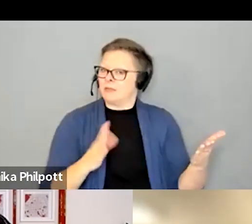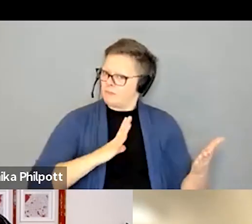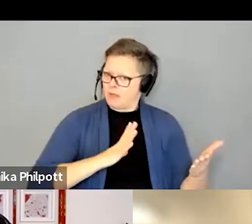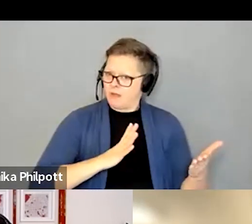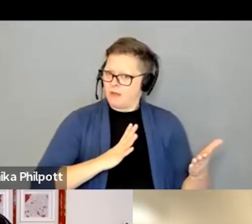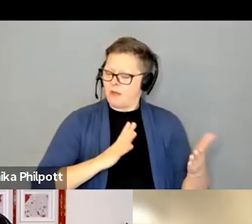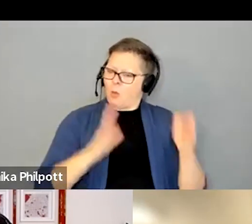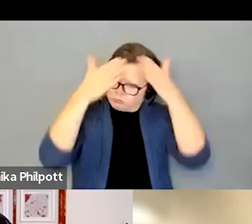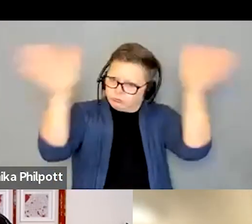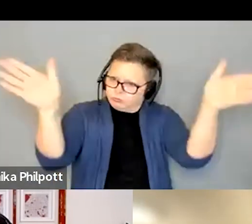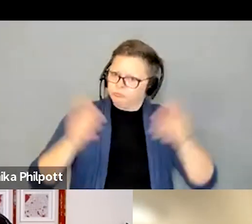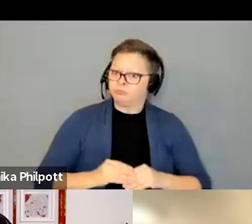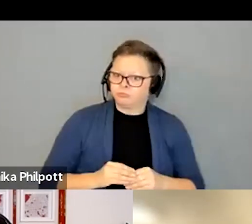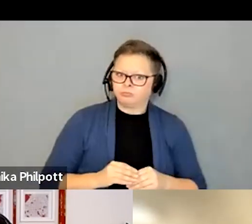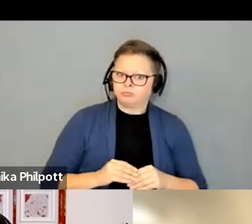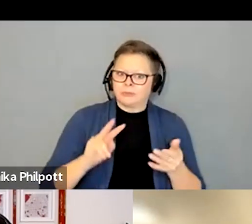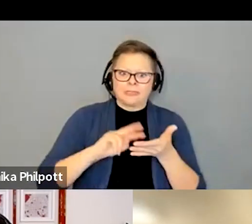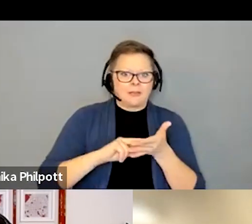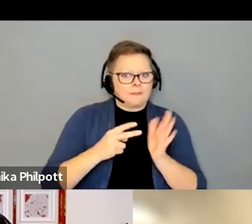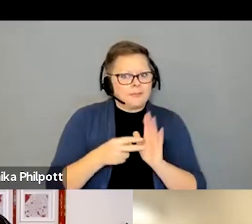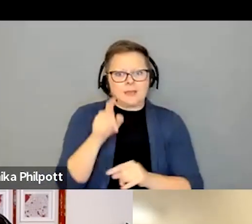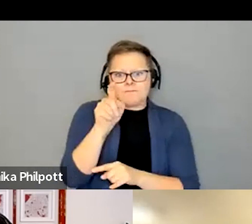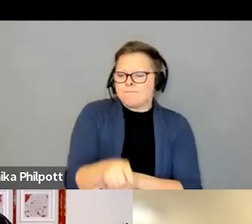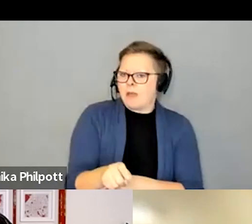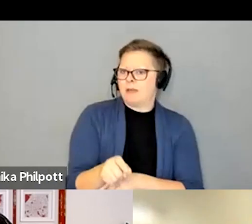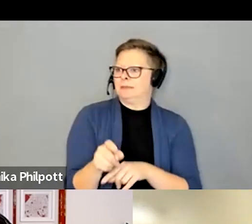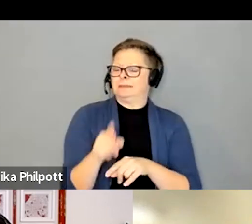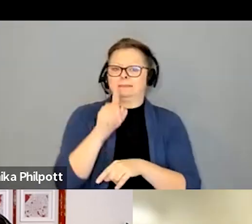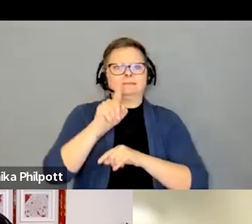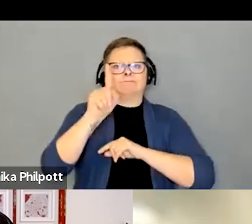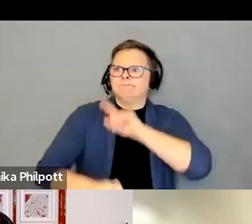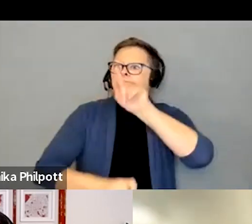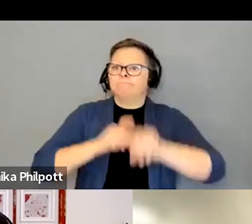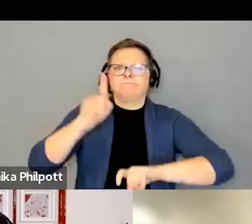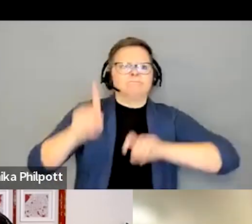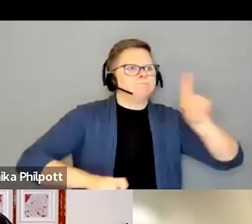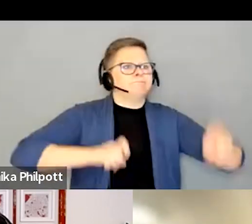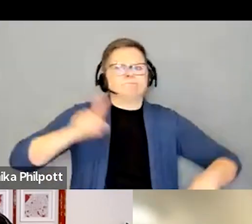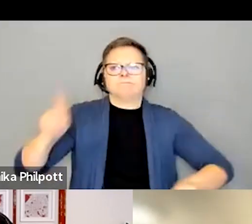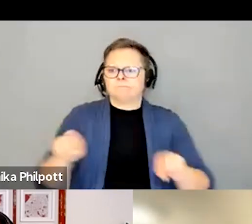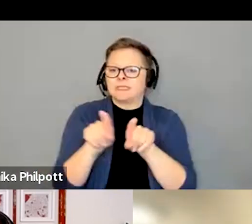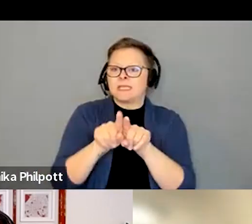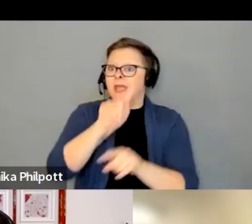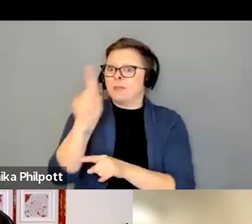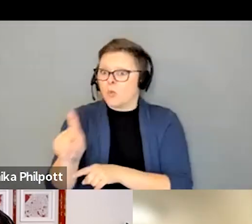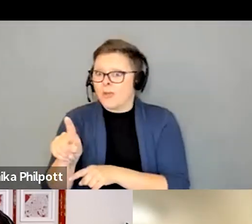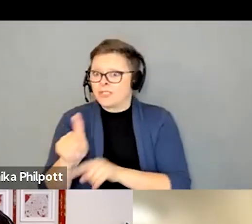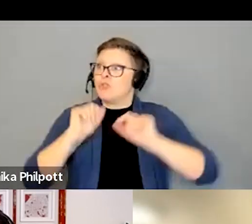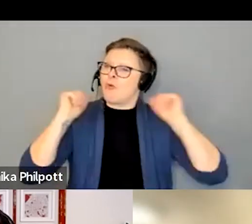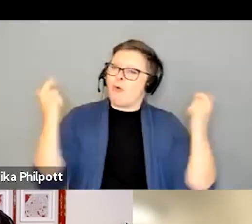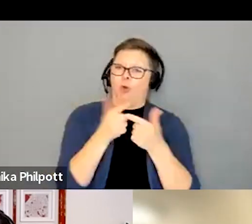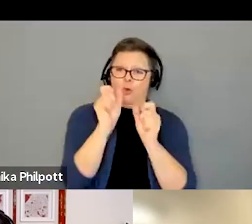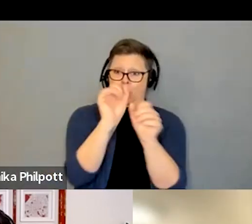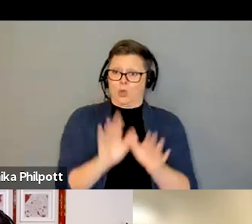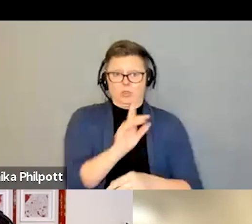need to have like for like results. We need to be asking these same questions to workers with disabilities as we're asking all workers, so